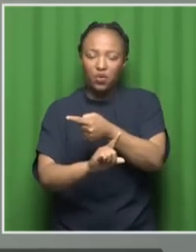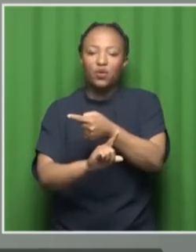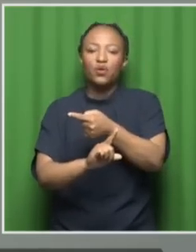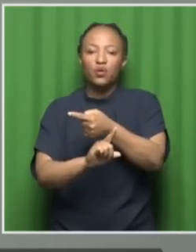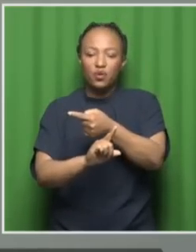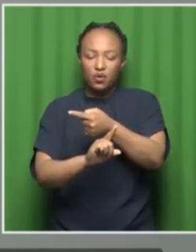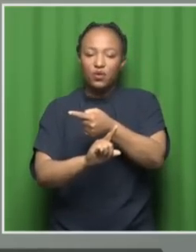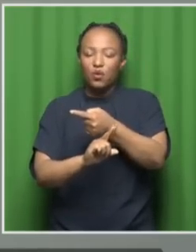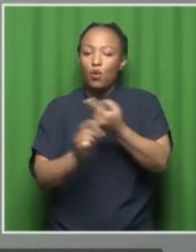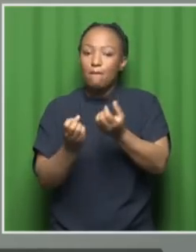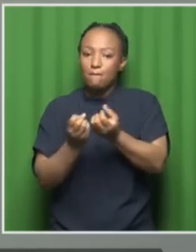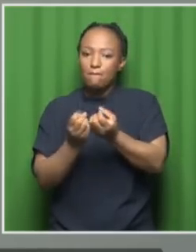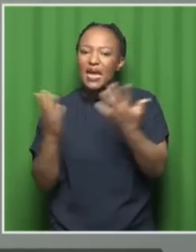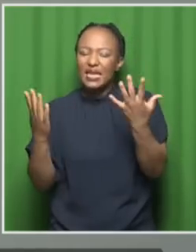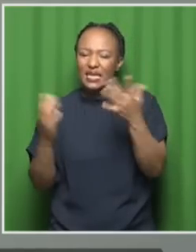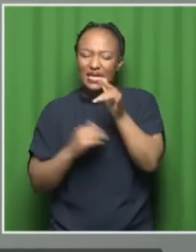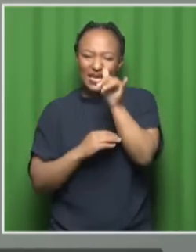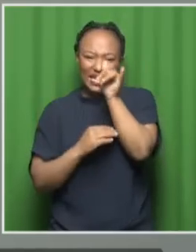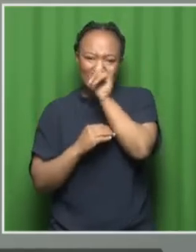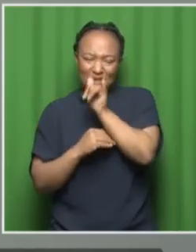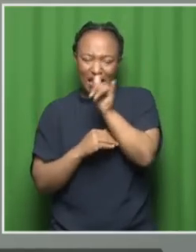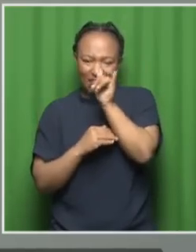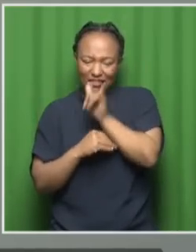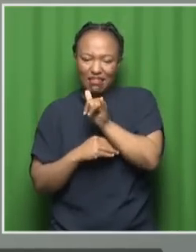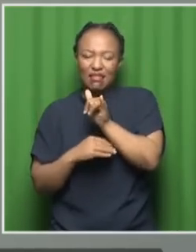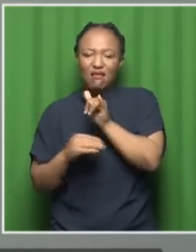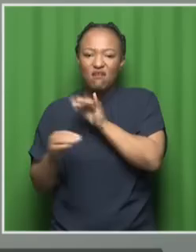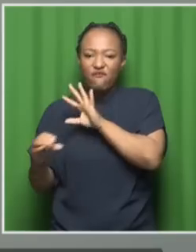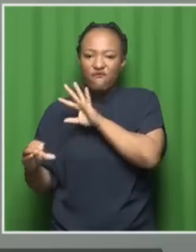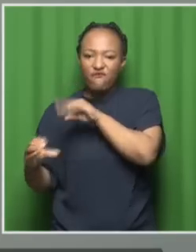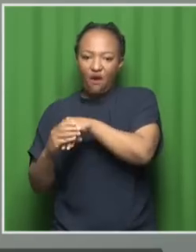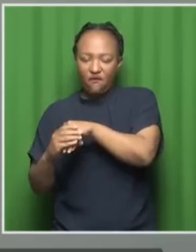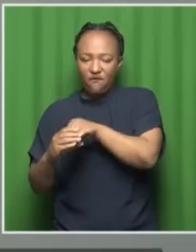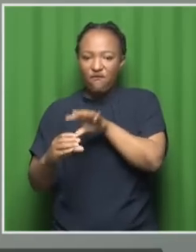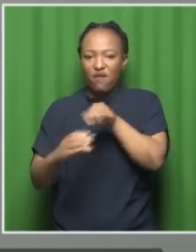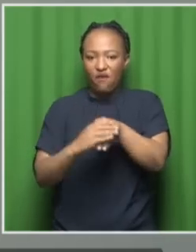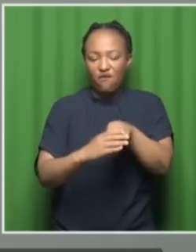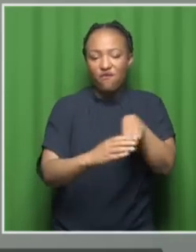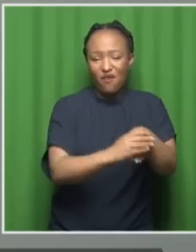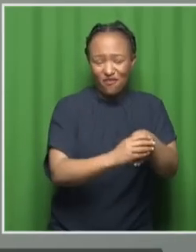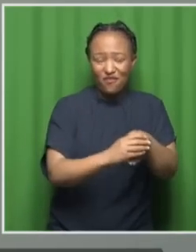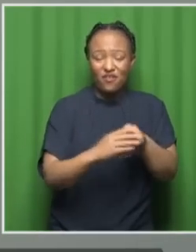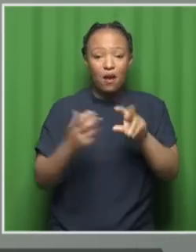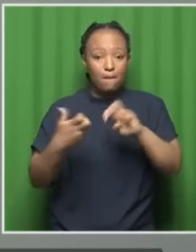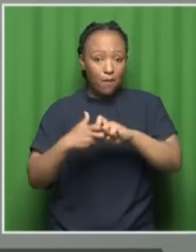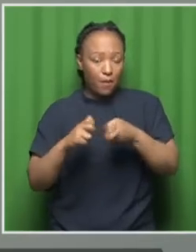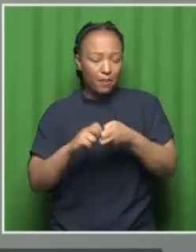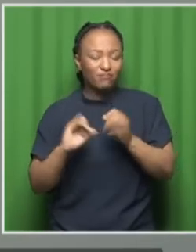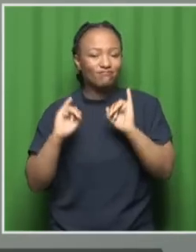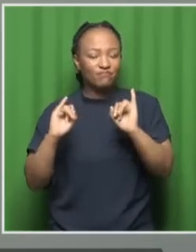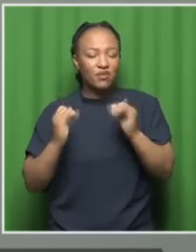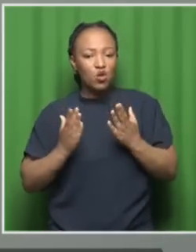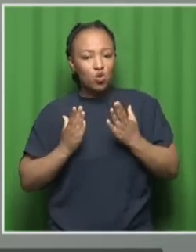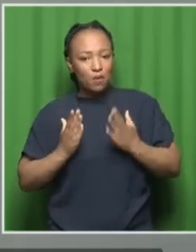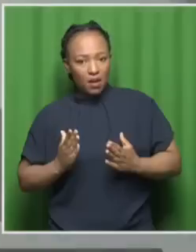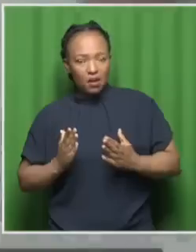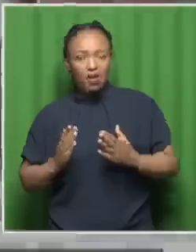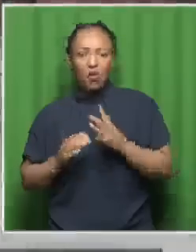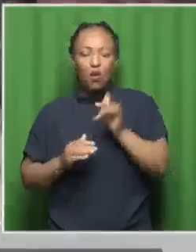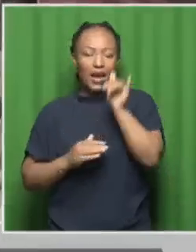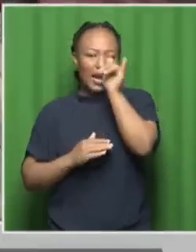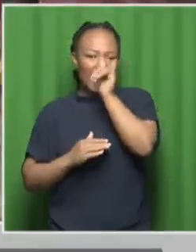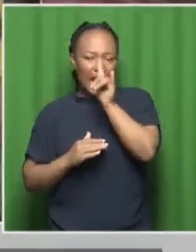of criminality, which is very problematic because it's dehumanizing. So there are crimes like murder and